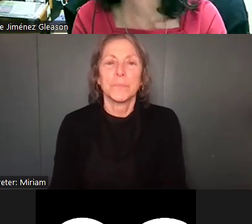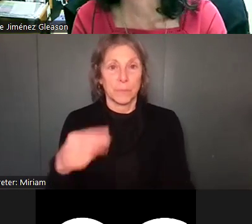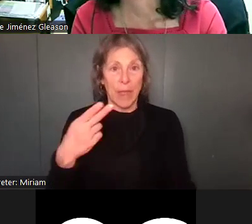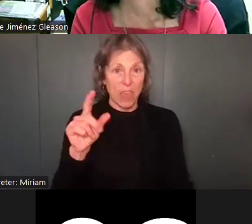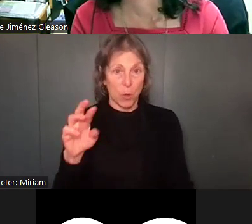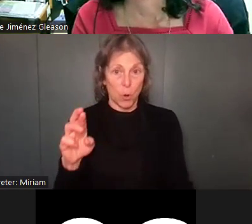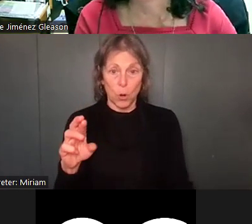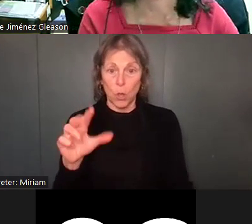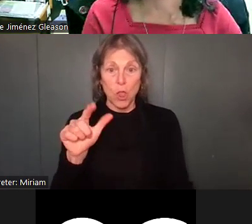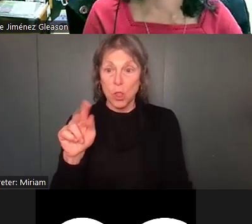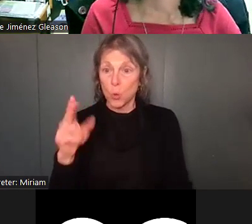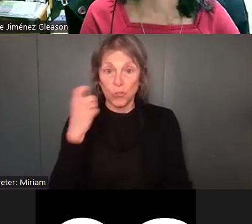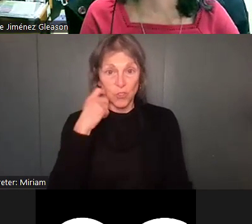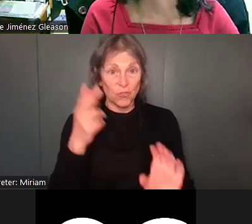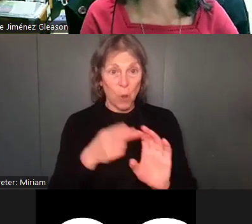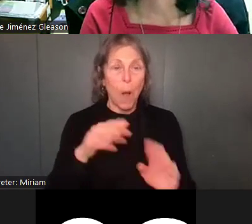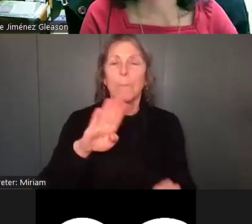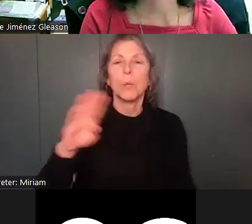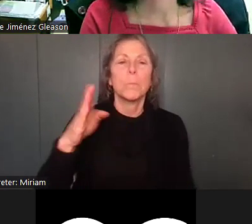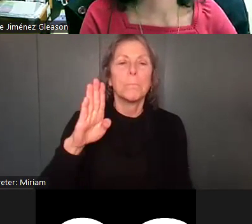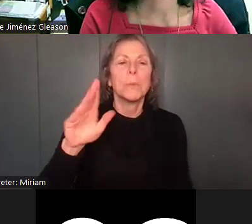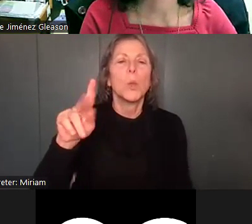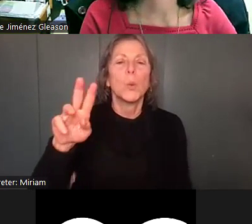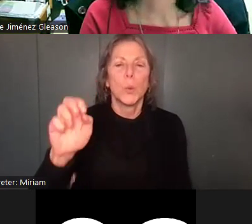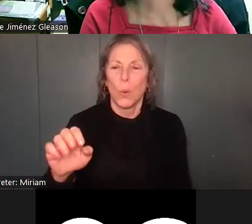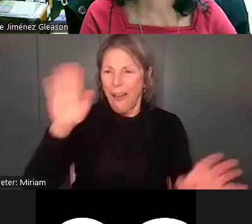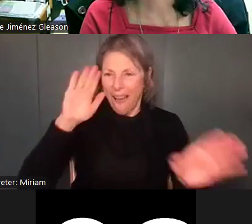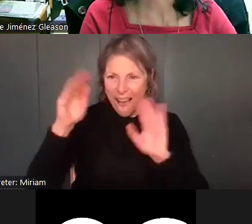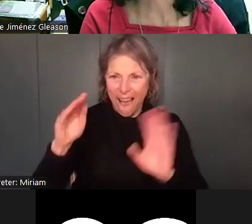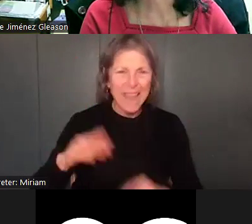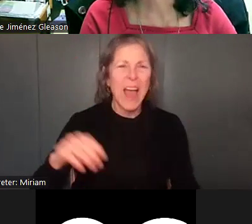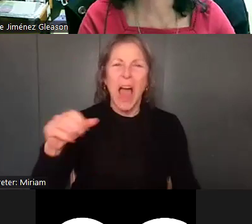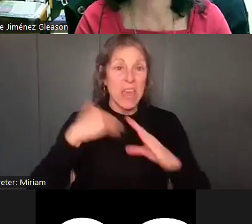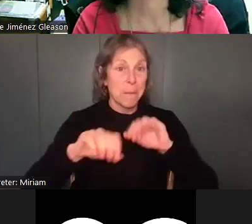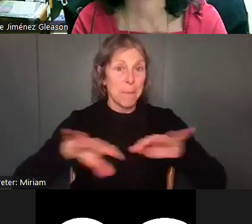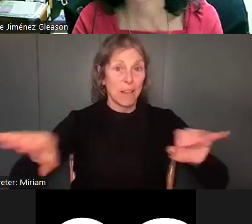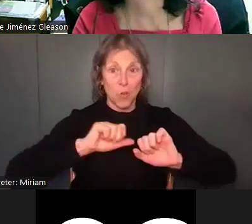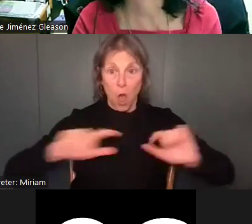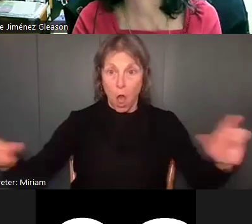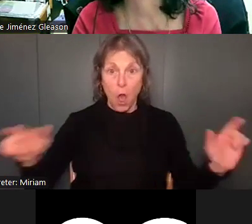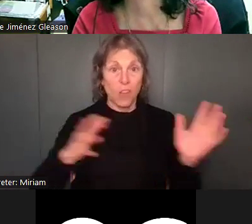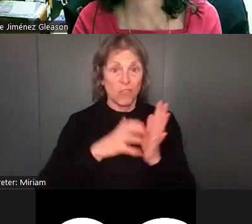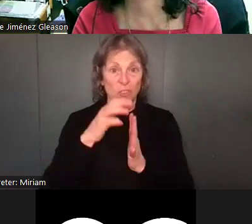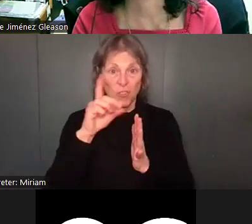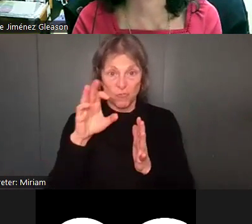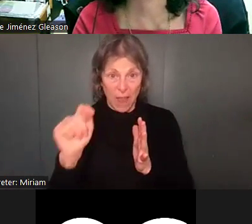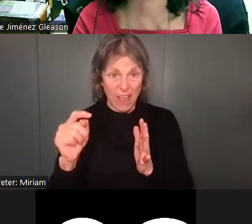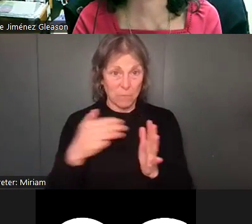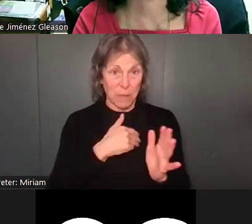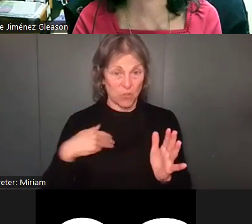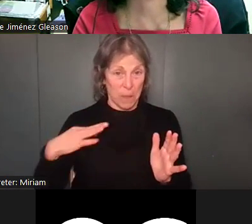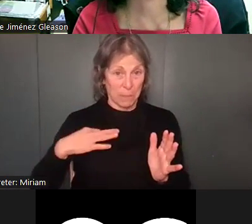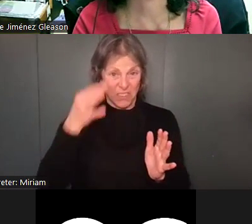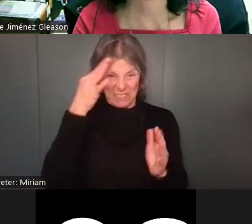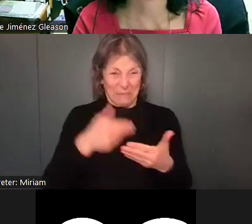Blue joined us at some point. Hi, Blue. Just to let you know, I emailed everyone the draft membership application right before this